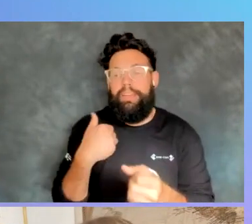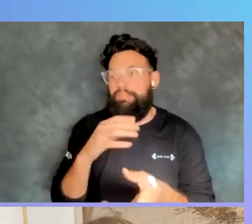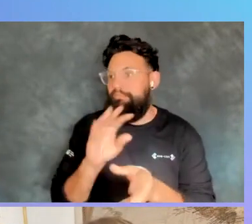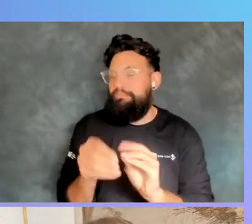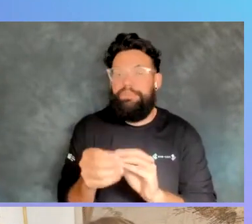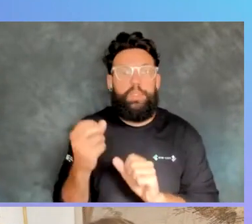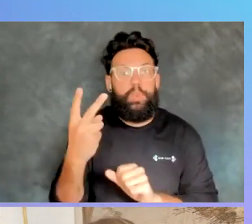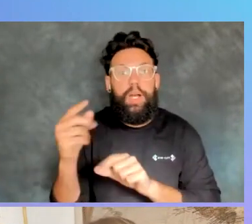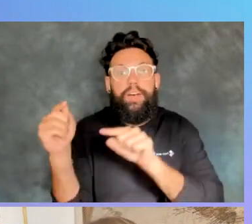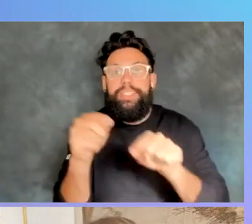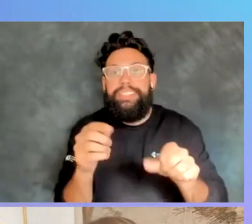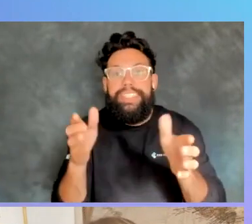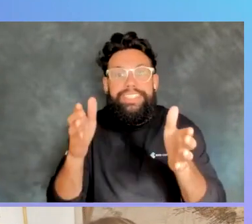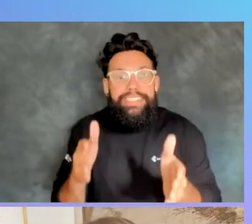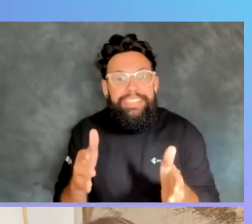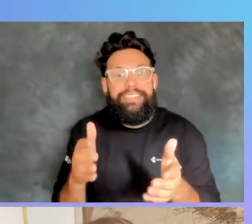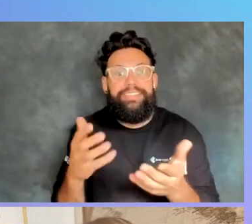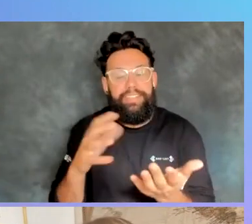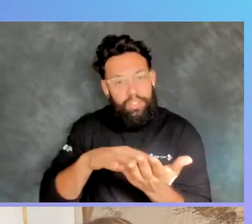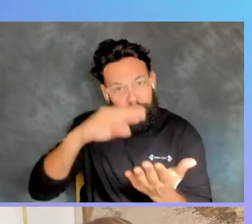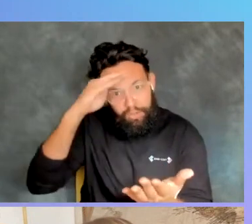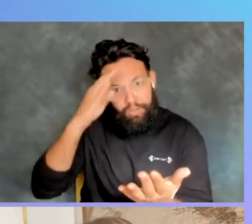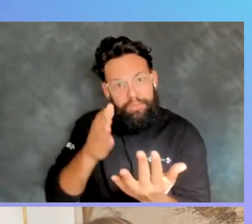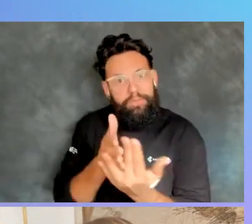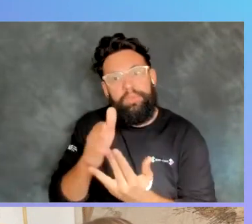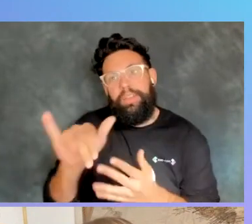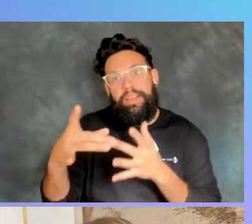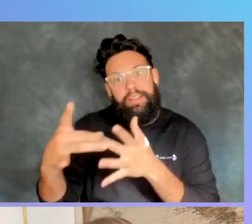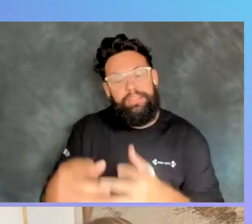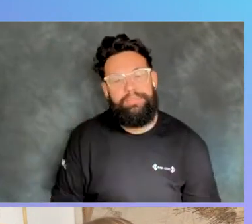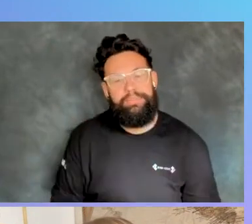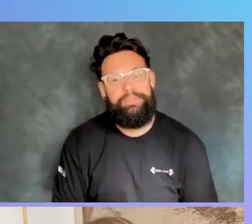and learning through the tactile schematics.